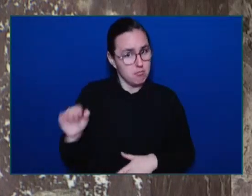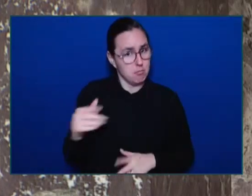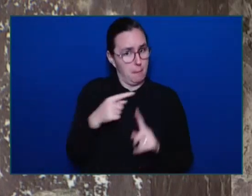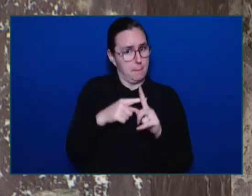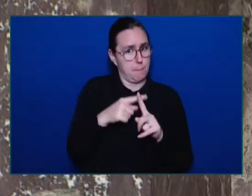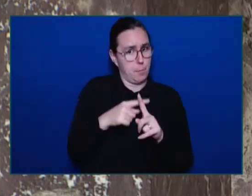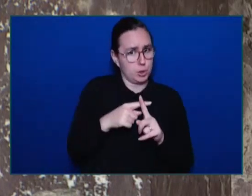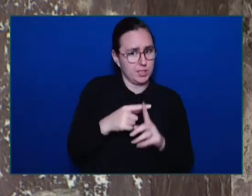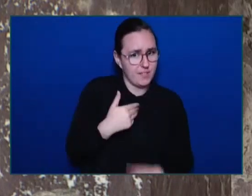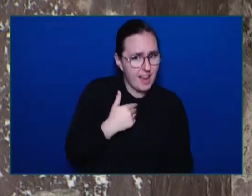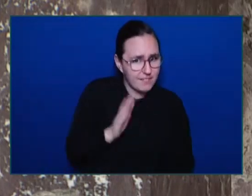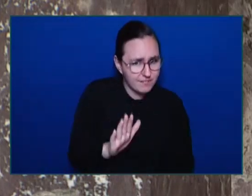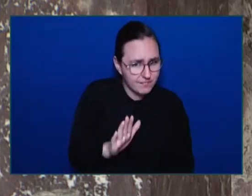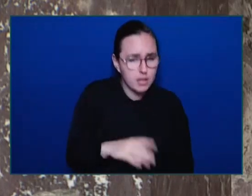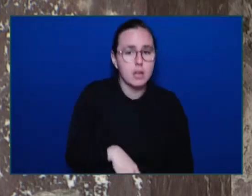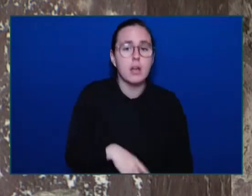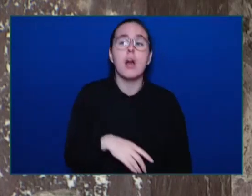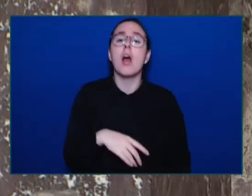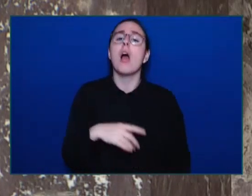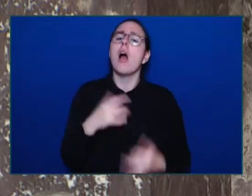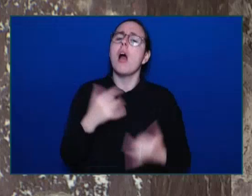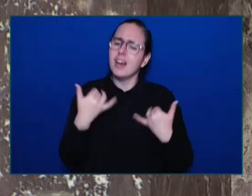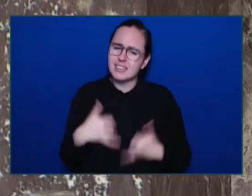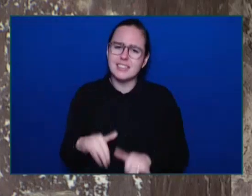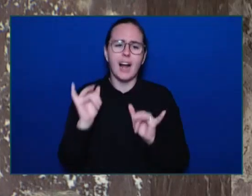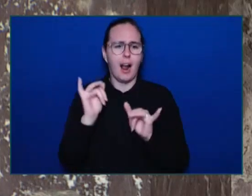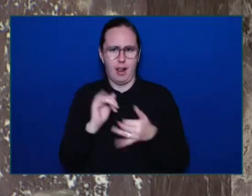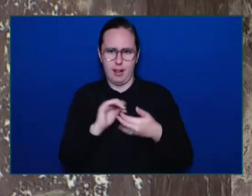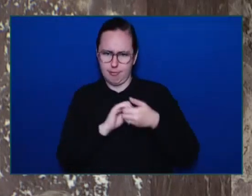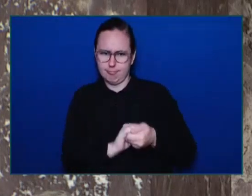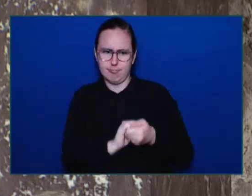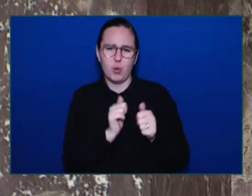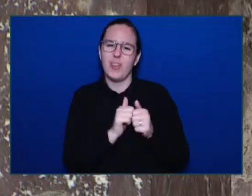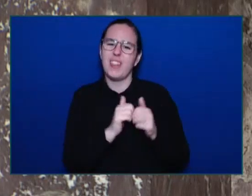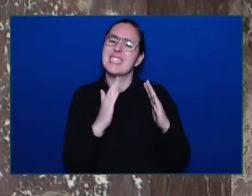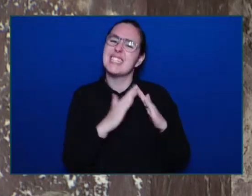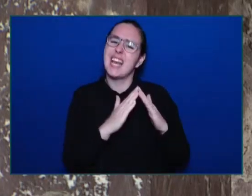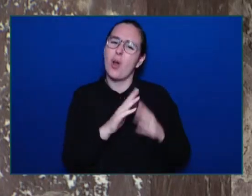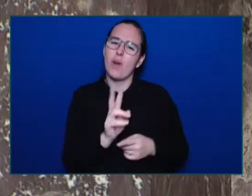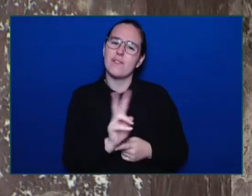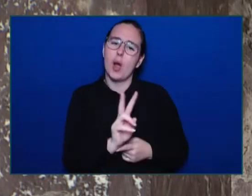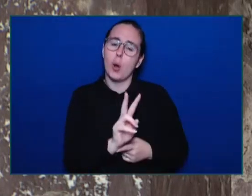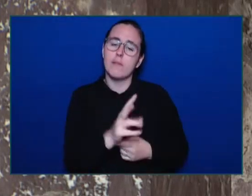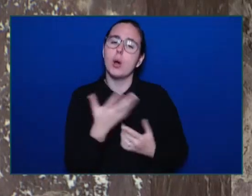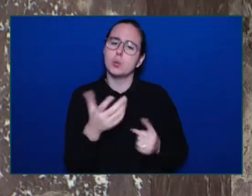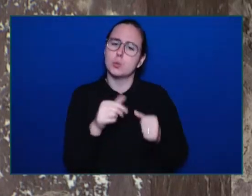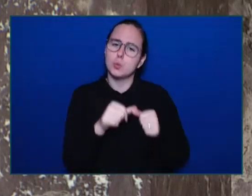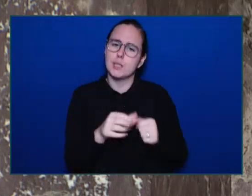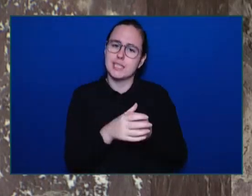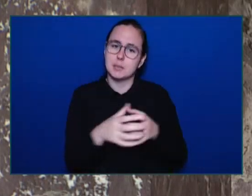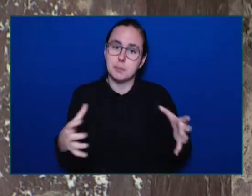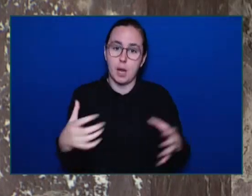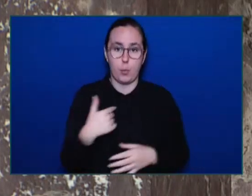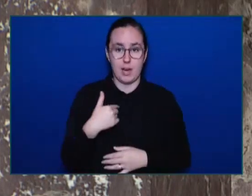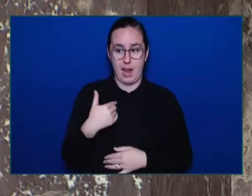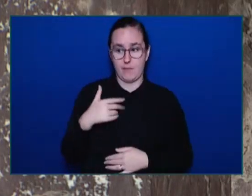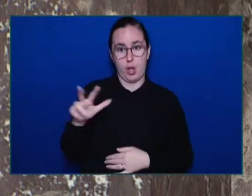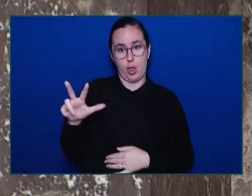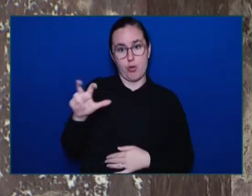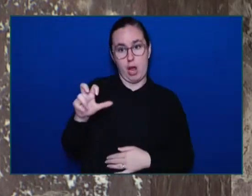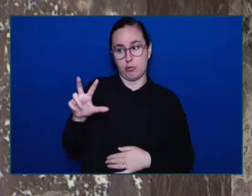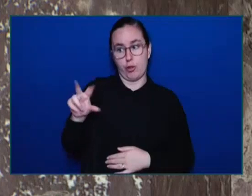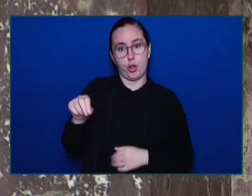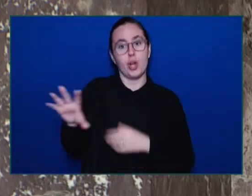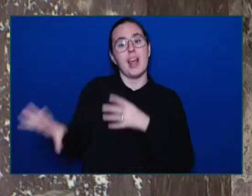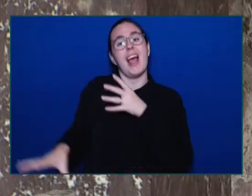the opportunities. We have 330 additional units that are coming on by the end of June, 100 every month. 100 this month, 100 next month, 100 next